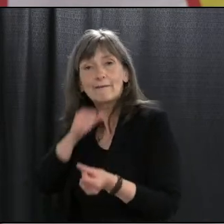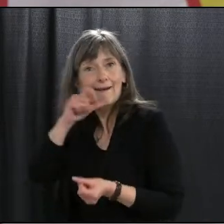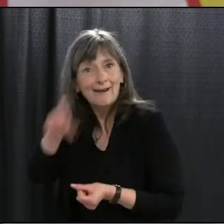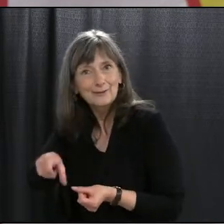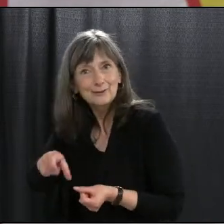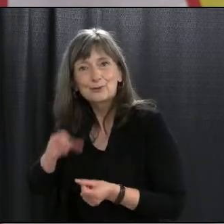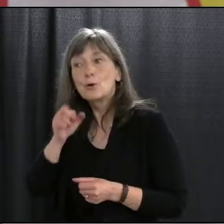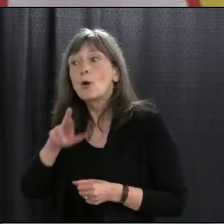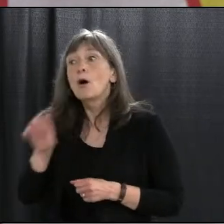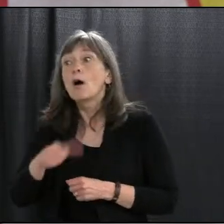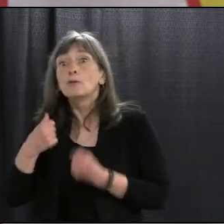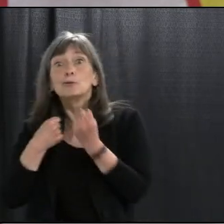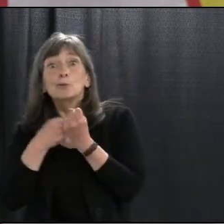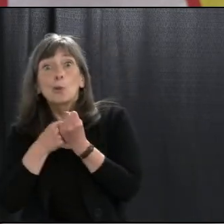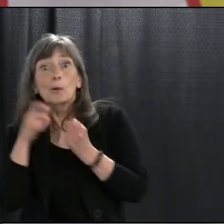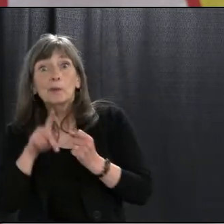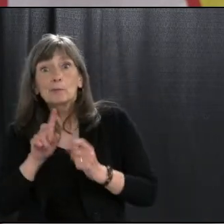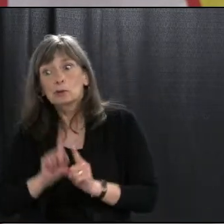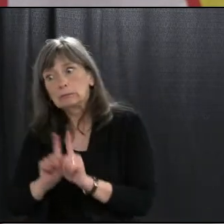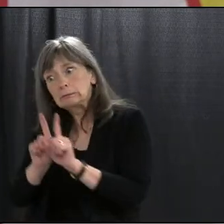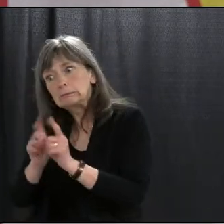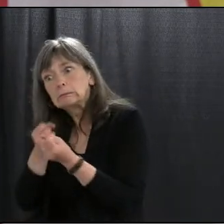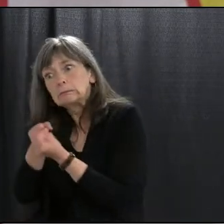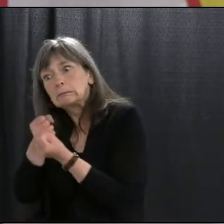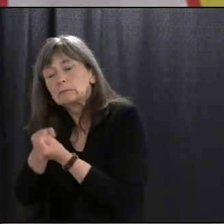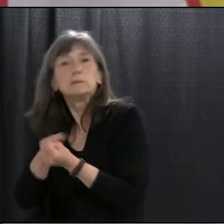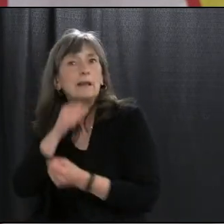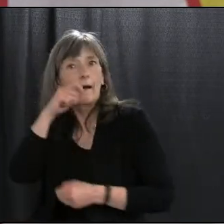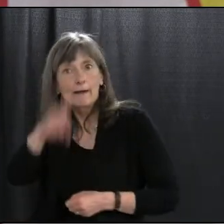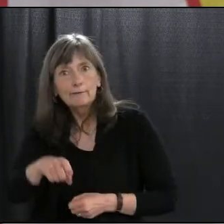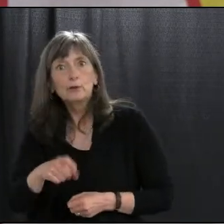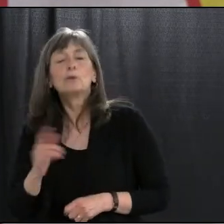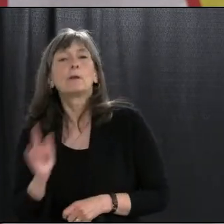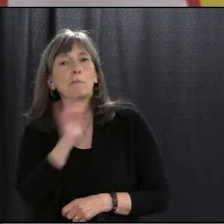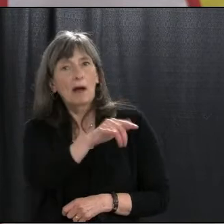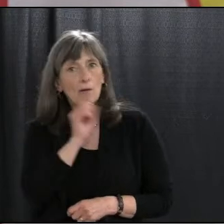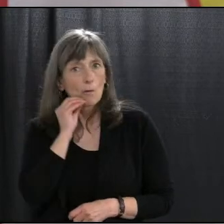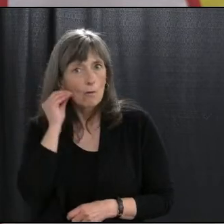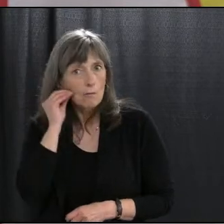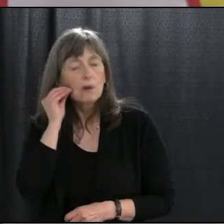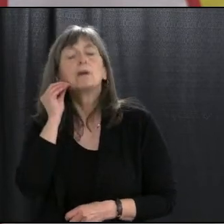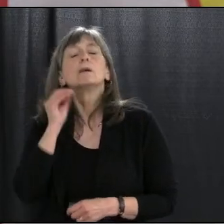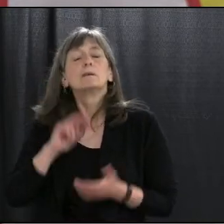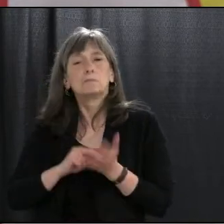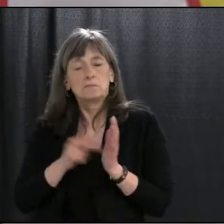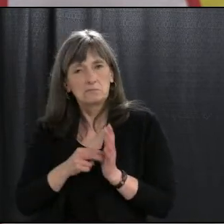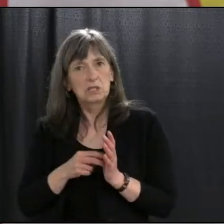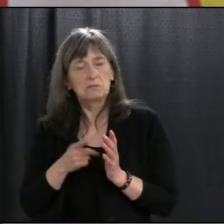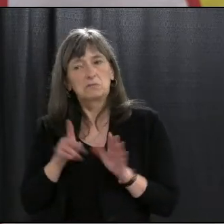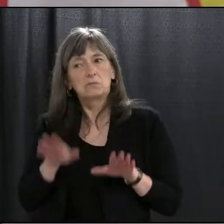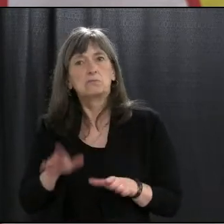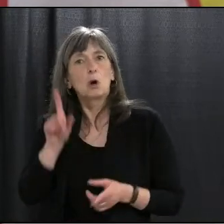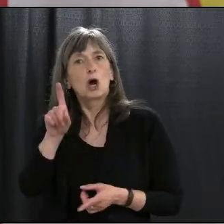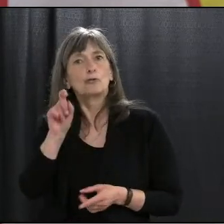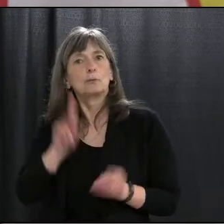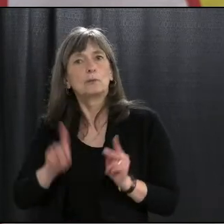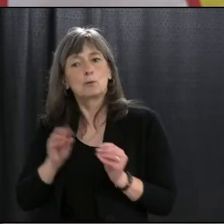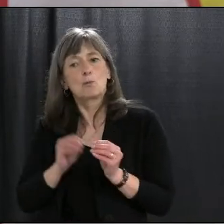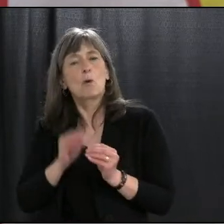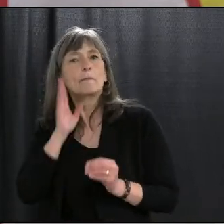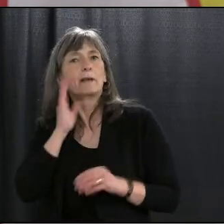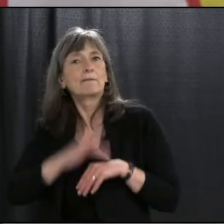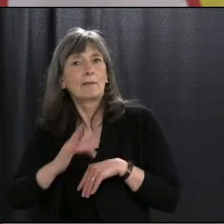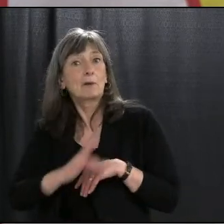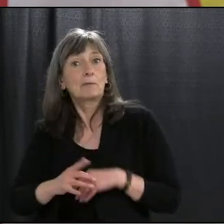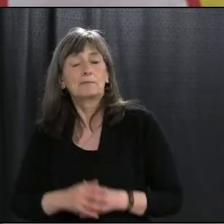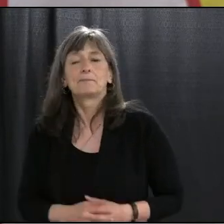have ordinarily had to travel and stay in the St. John's region as well. And now we are setting out to do the